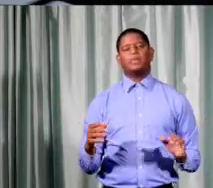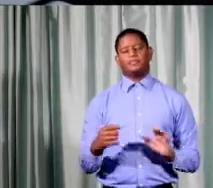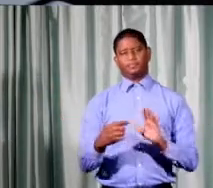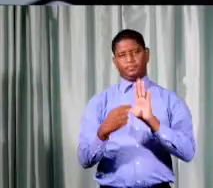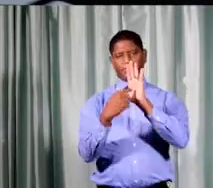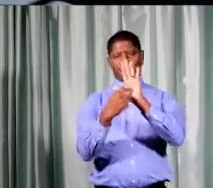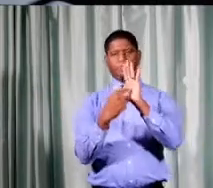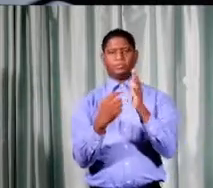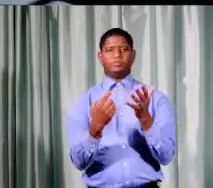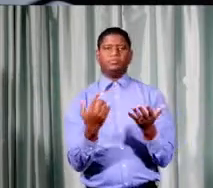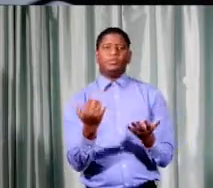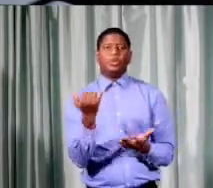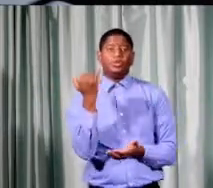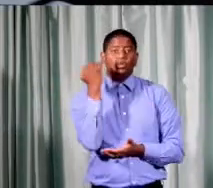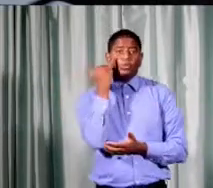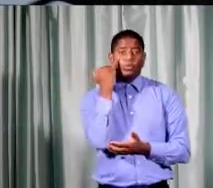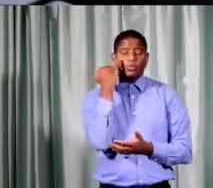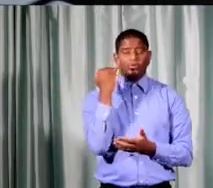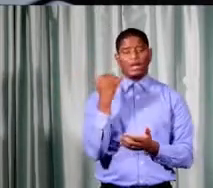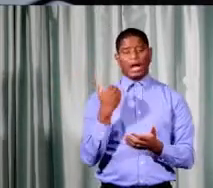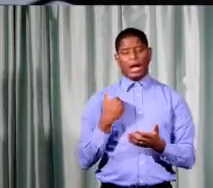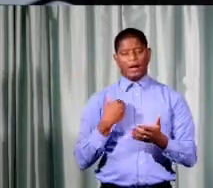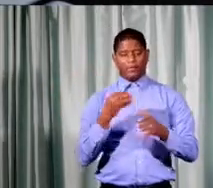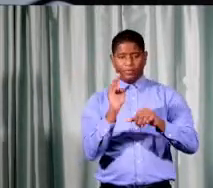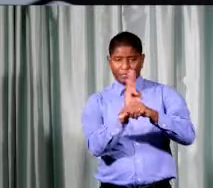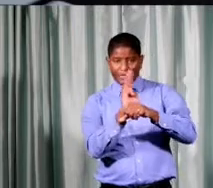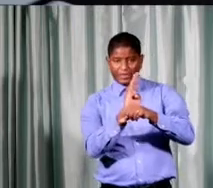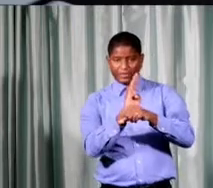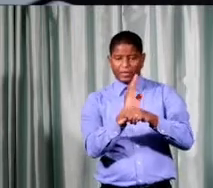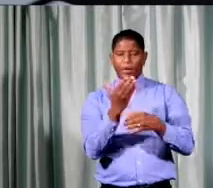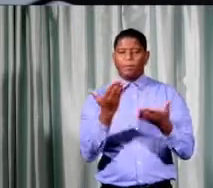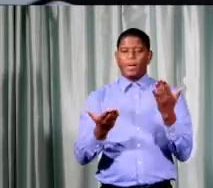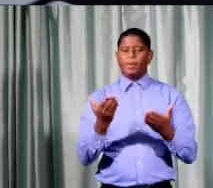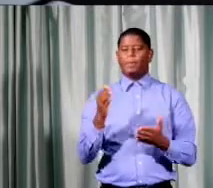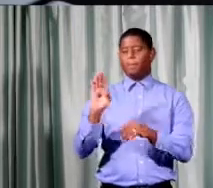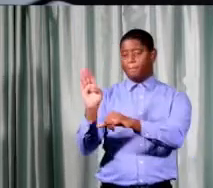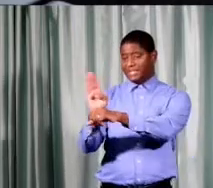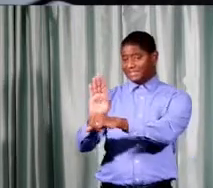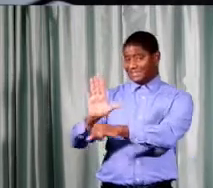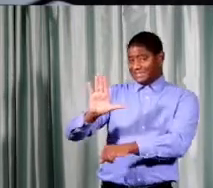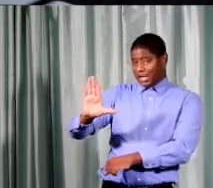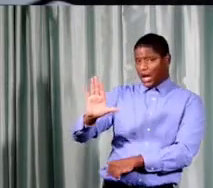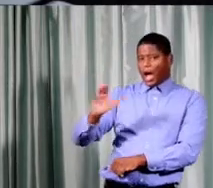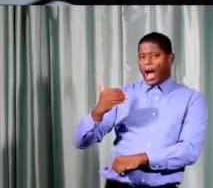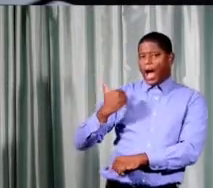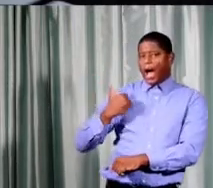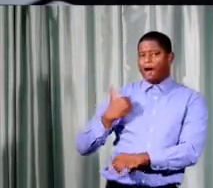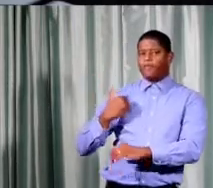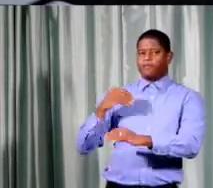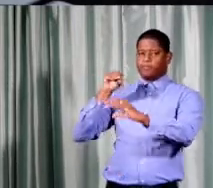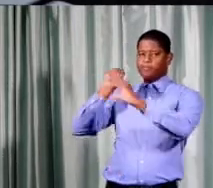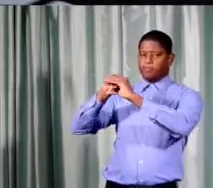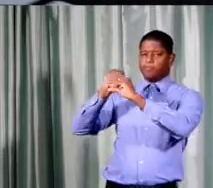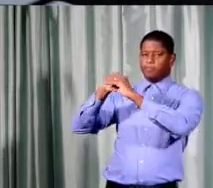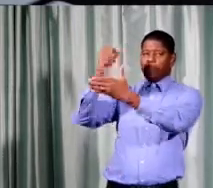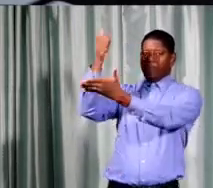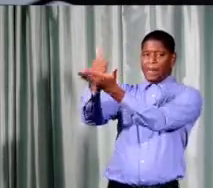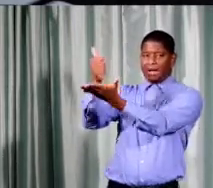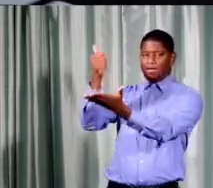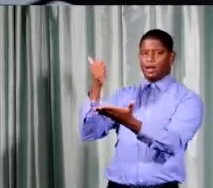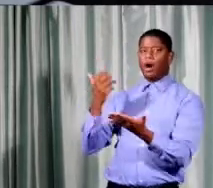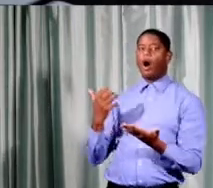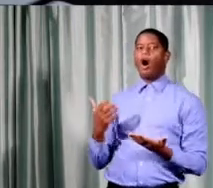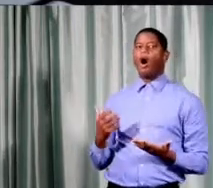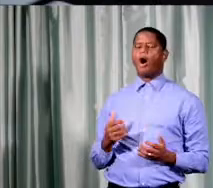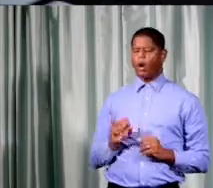your own bank, the business has to have its own bank account, correct? And then you go to the bank and you get the shocker of your life of